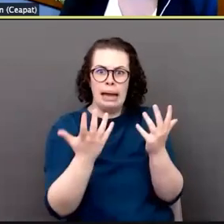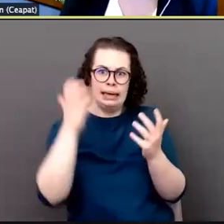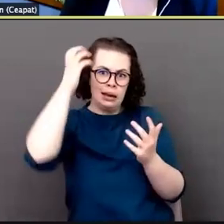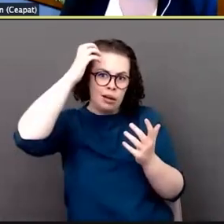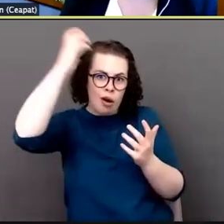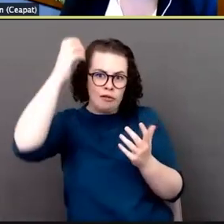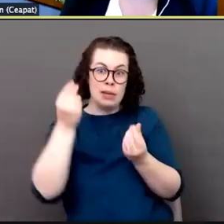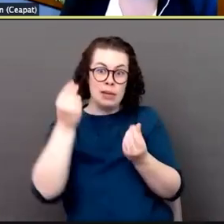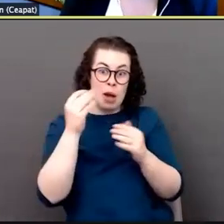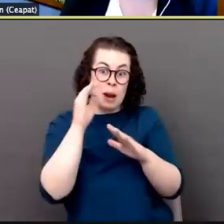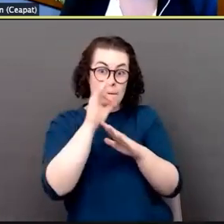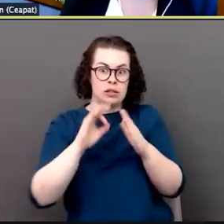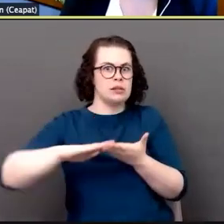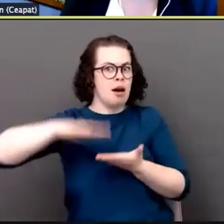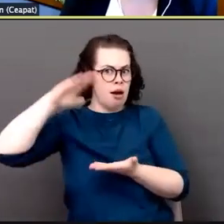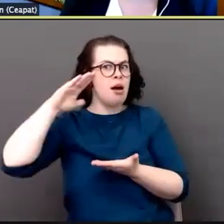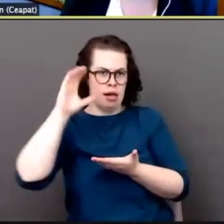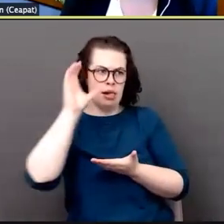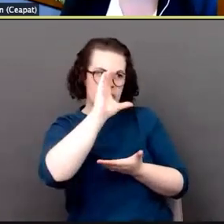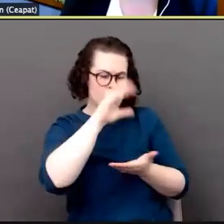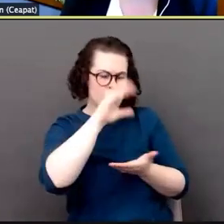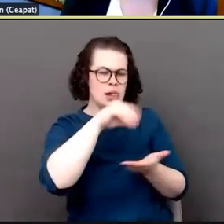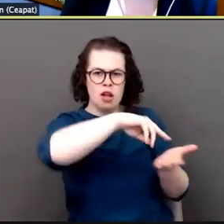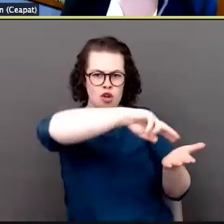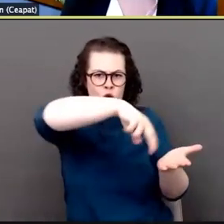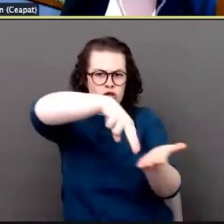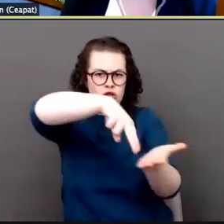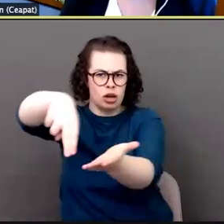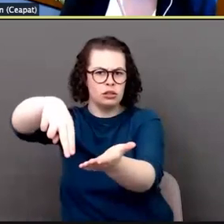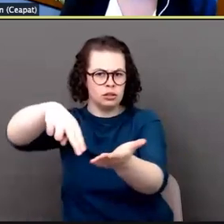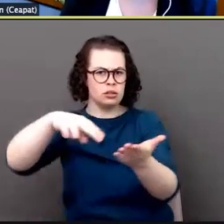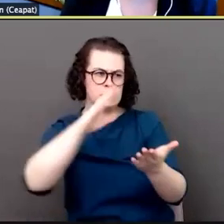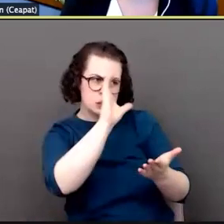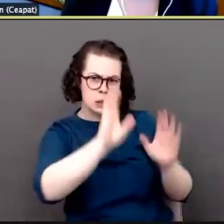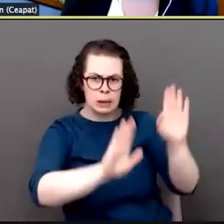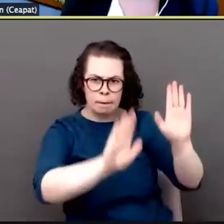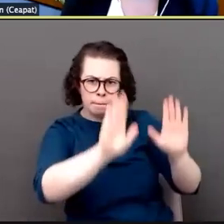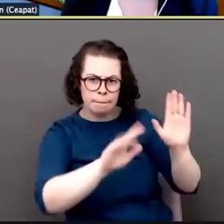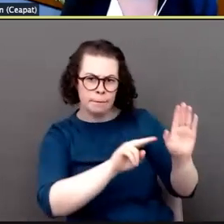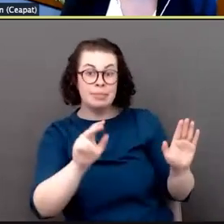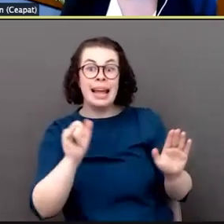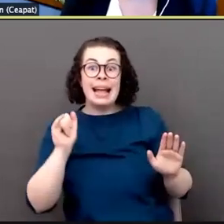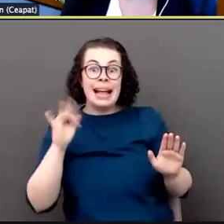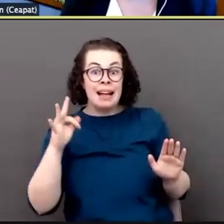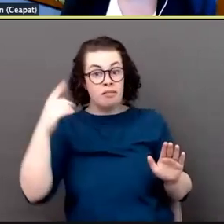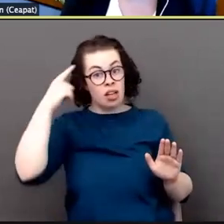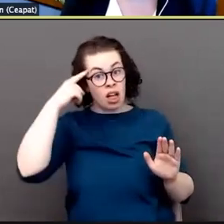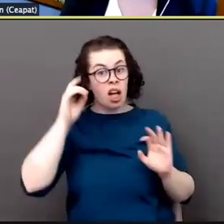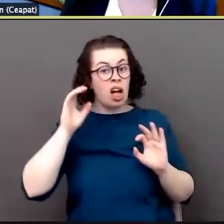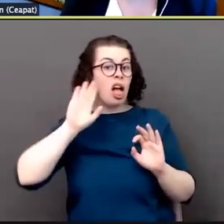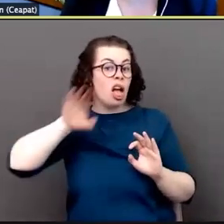If public administration tenders do not take accessibility into